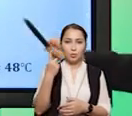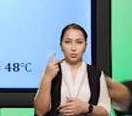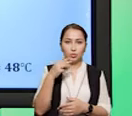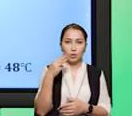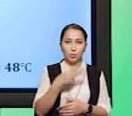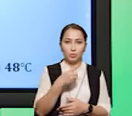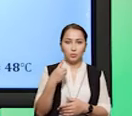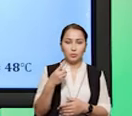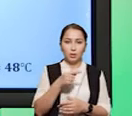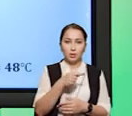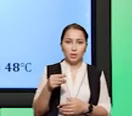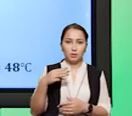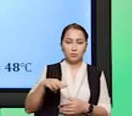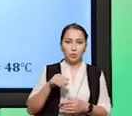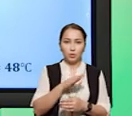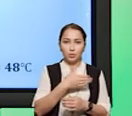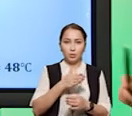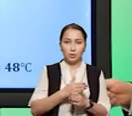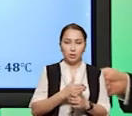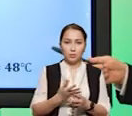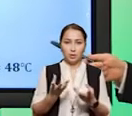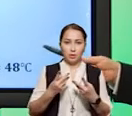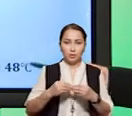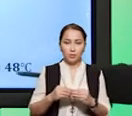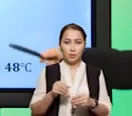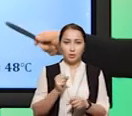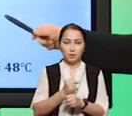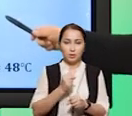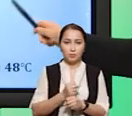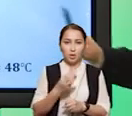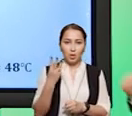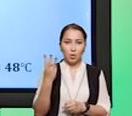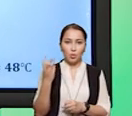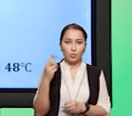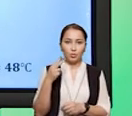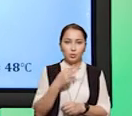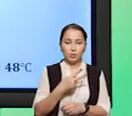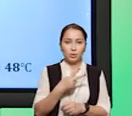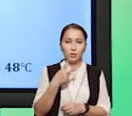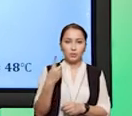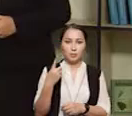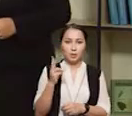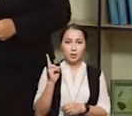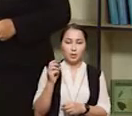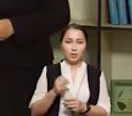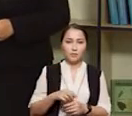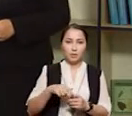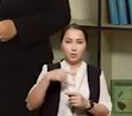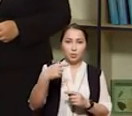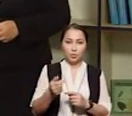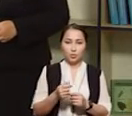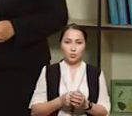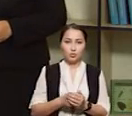8.31 joule taqsim kelvin molga bo'linadi. Hisoblashlarni bajarsak 321 kelvin chiqadi. Selsiyga o'tish